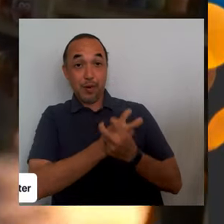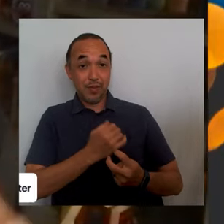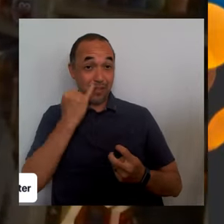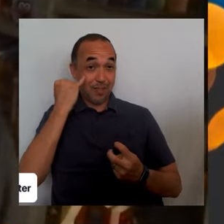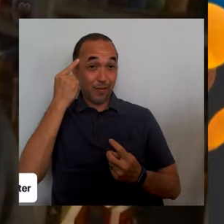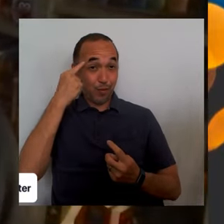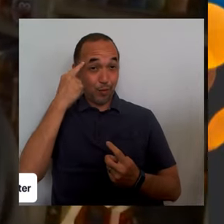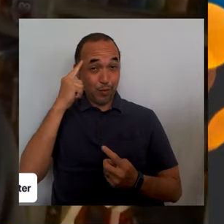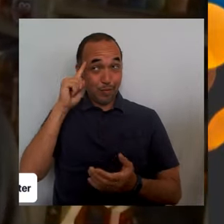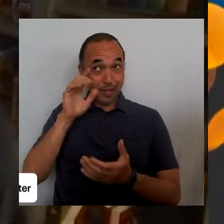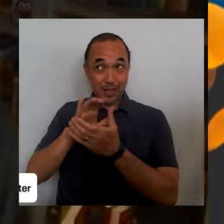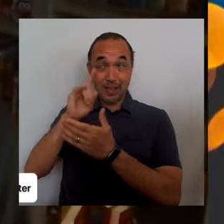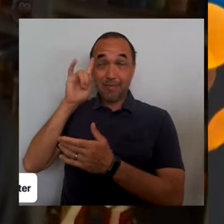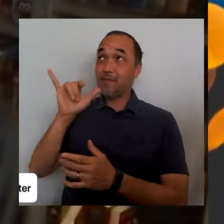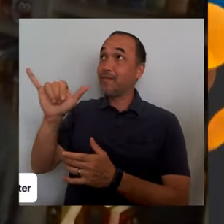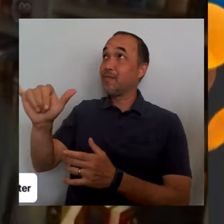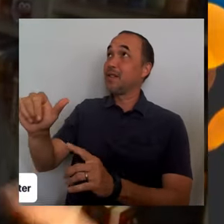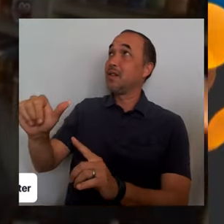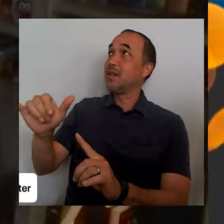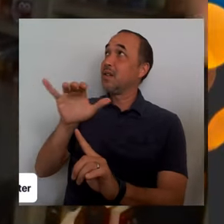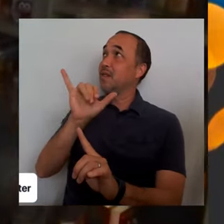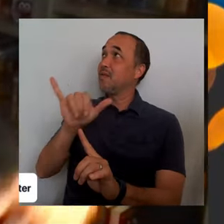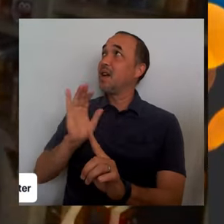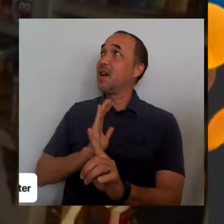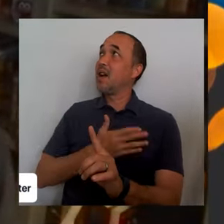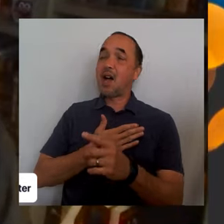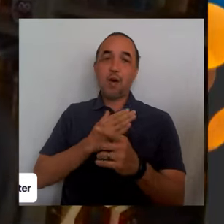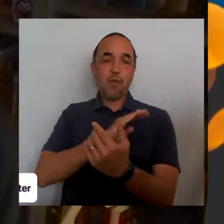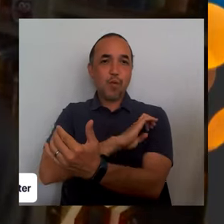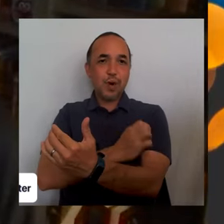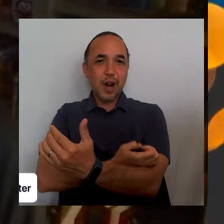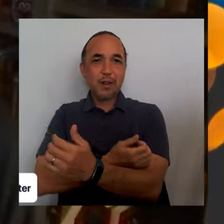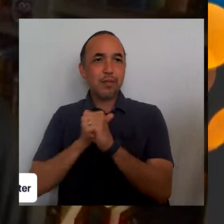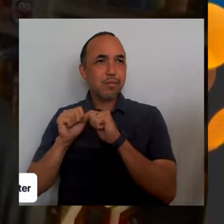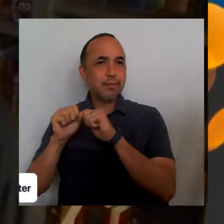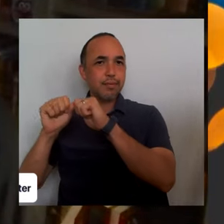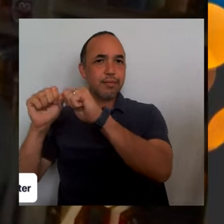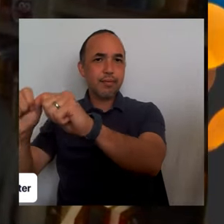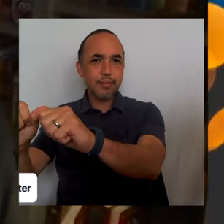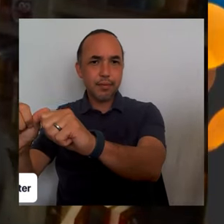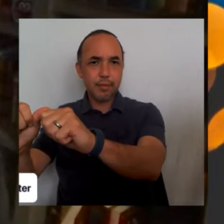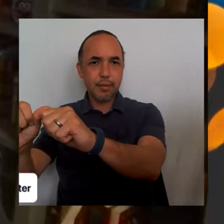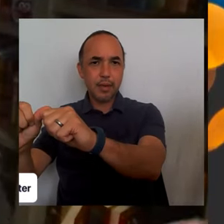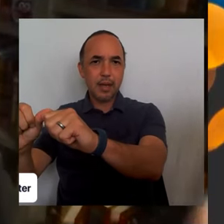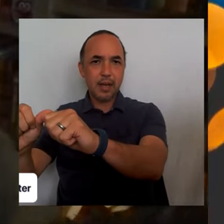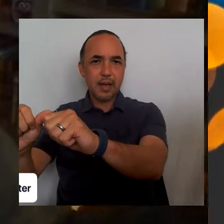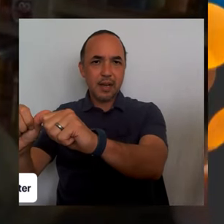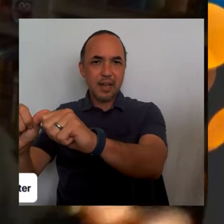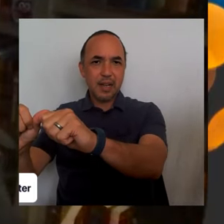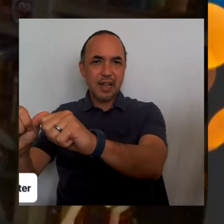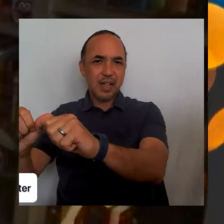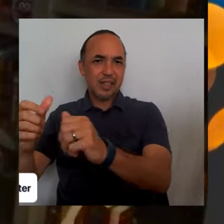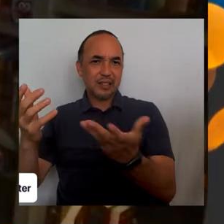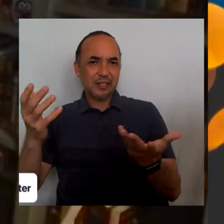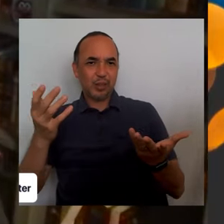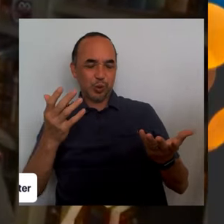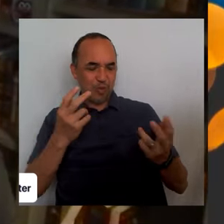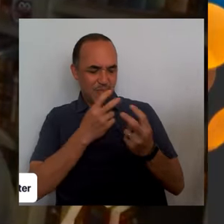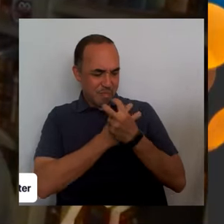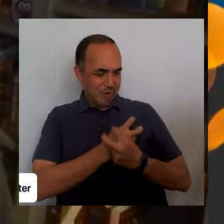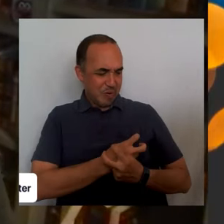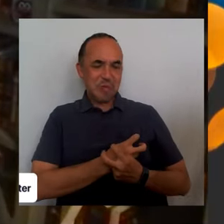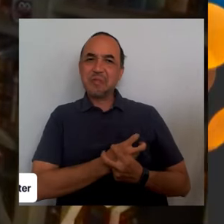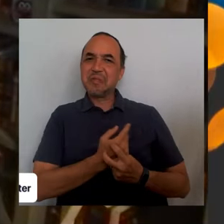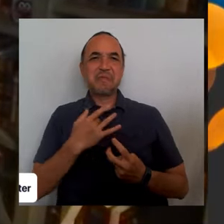sort of thing, that we're energy continuous and you know, coming from this 80 year here, it wouldn't mean that much to you,